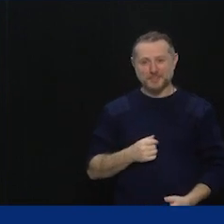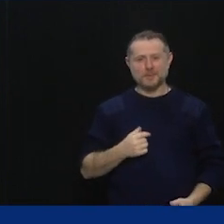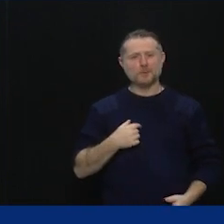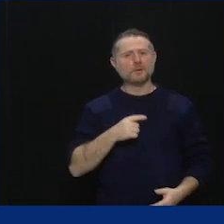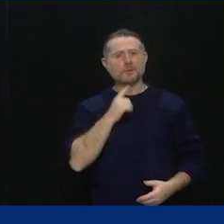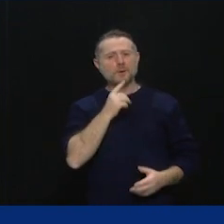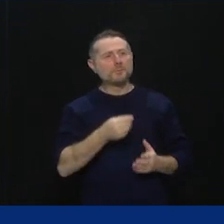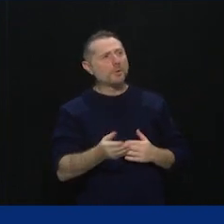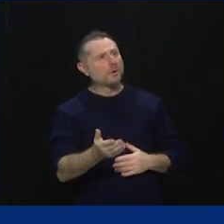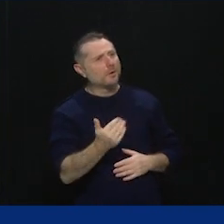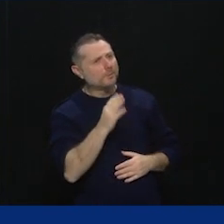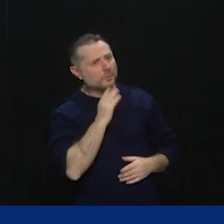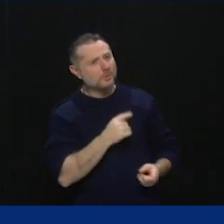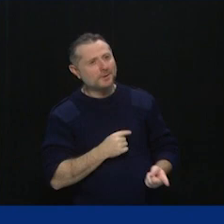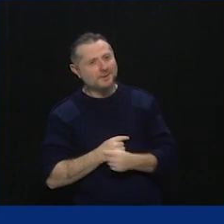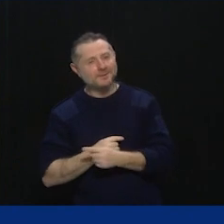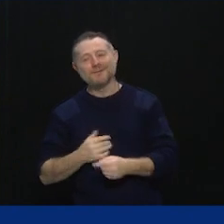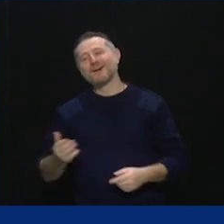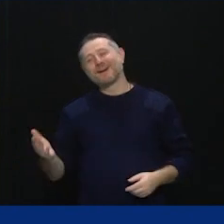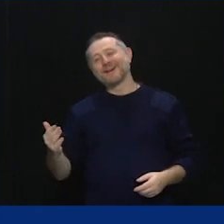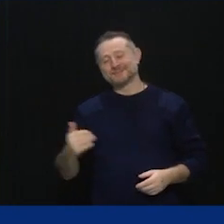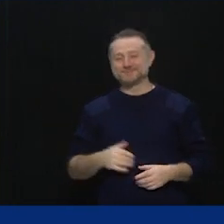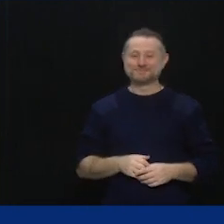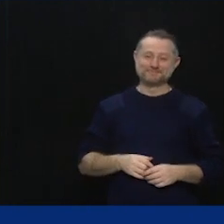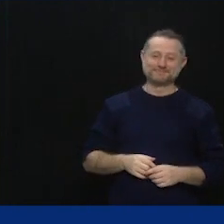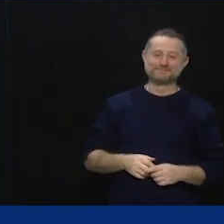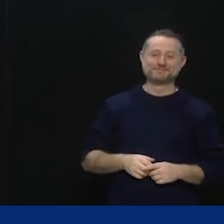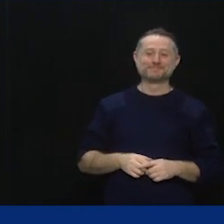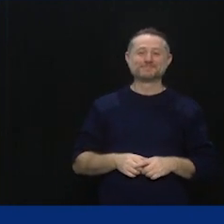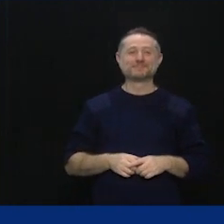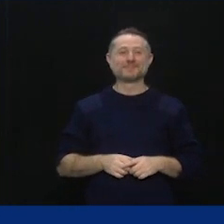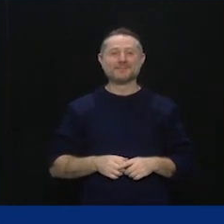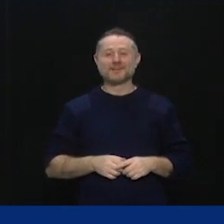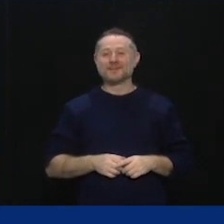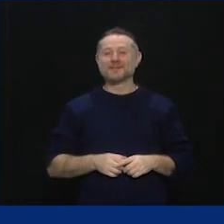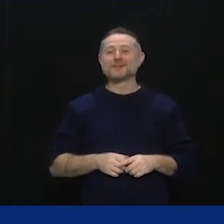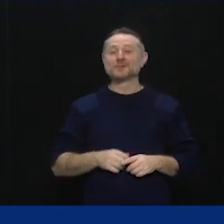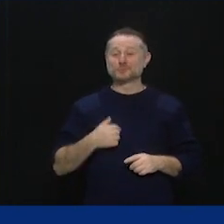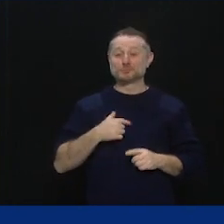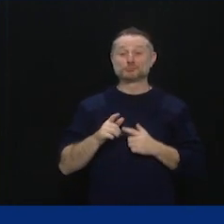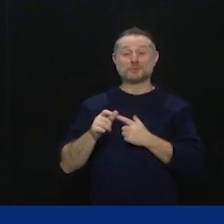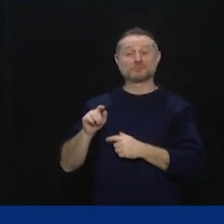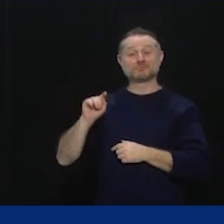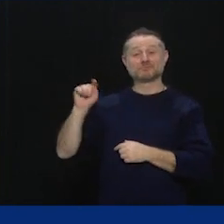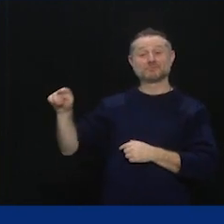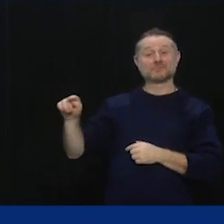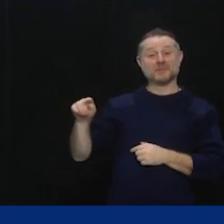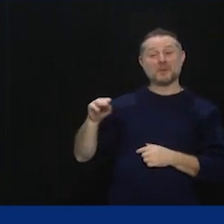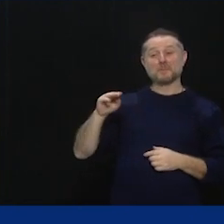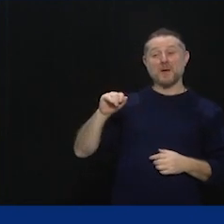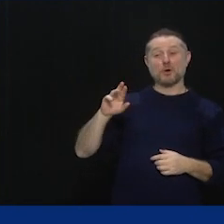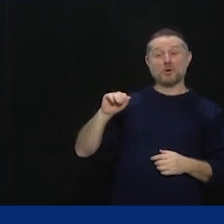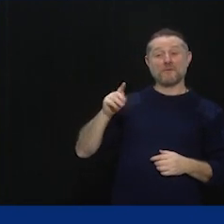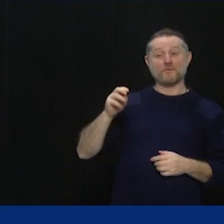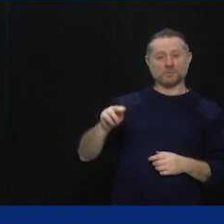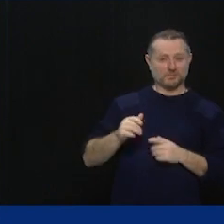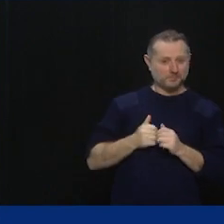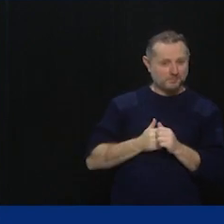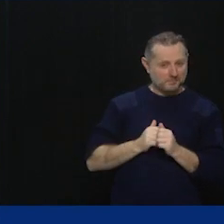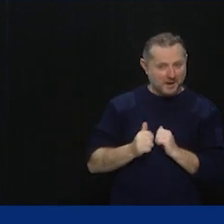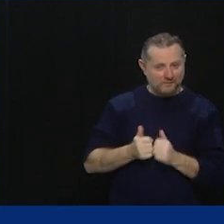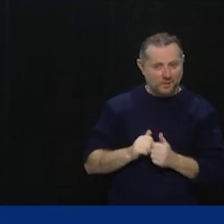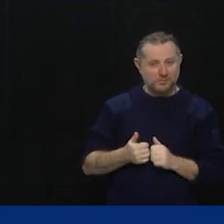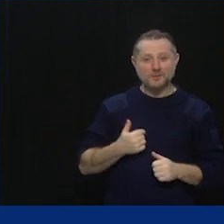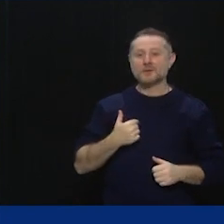we would end the marathon here, the mayor would always greet me with a beer at the end. He is a good man. So thank